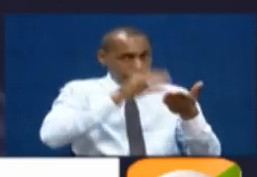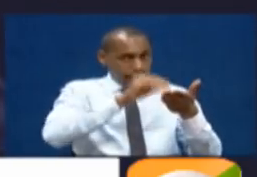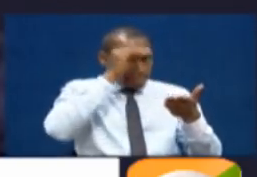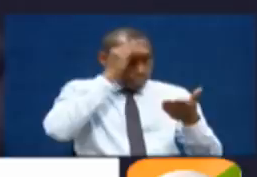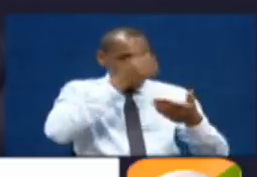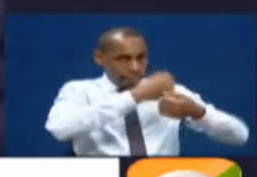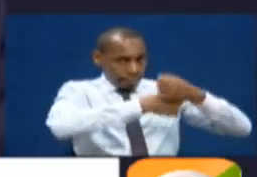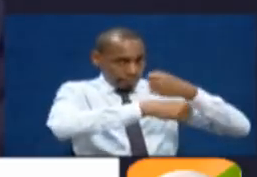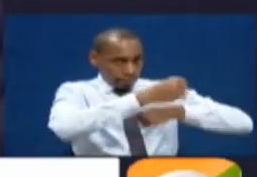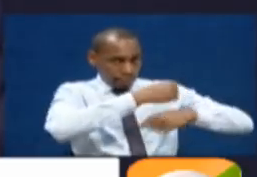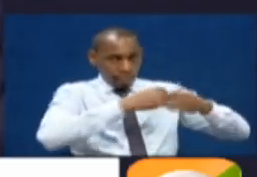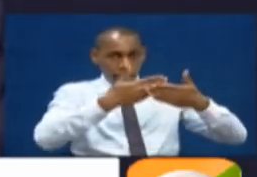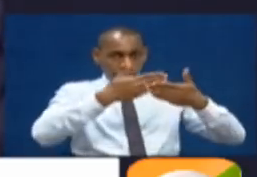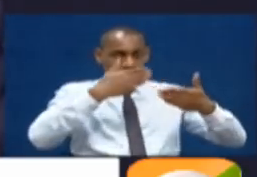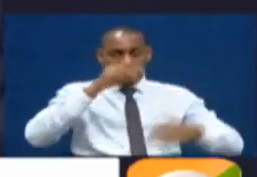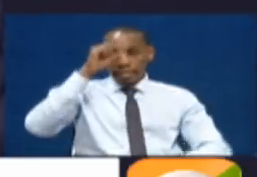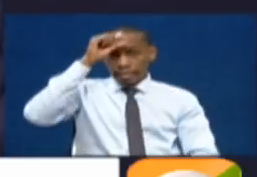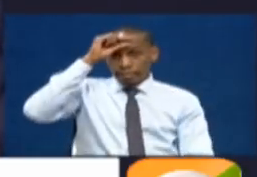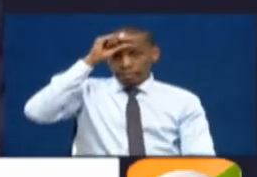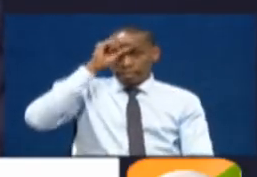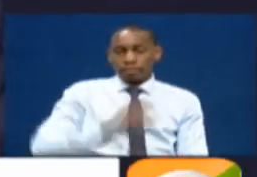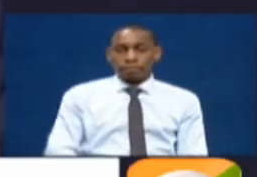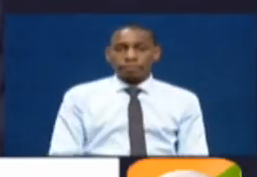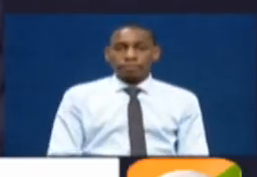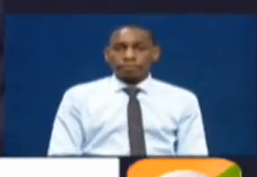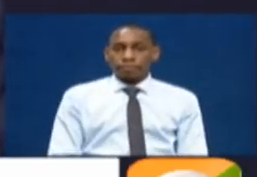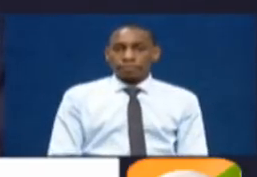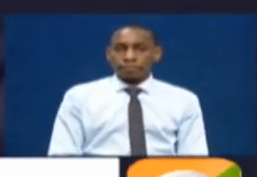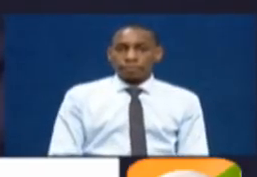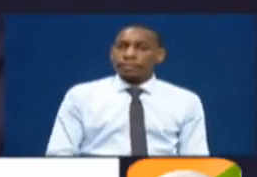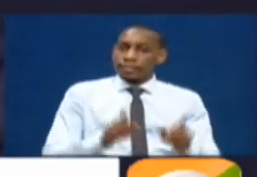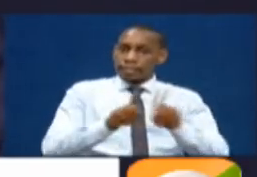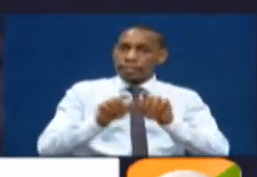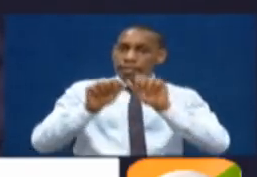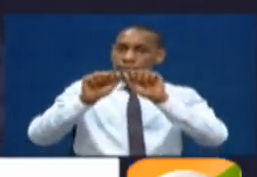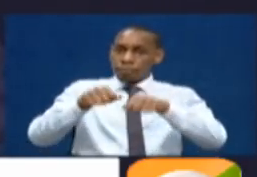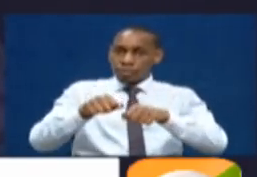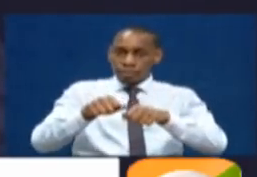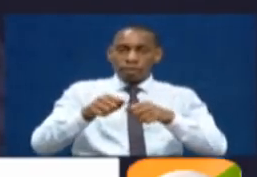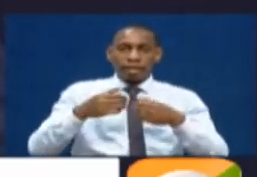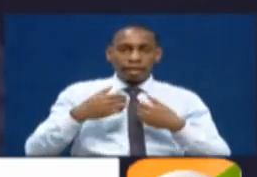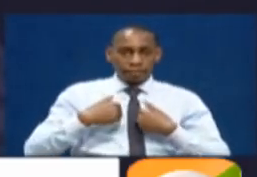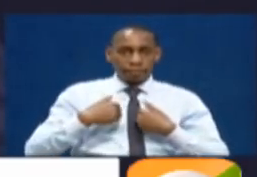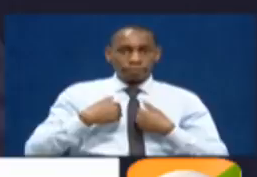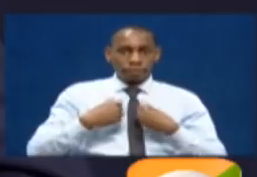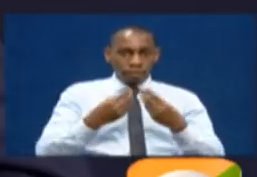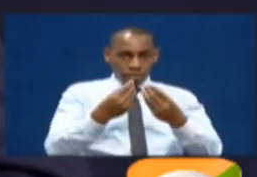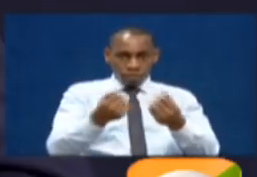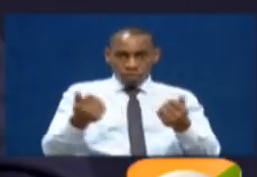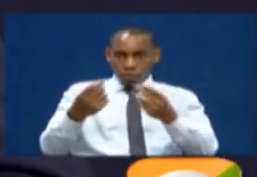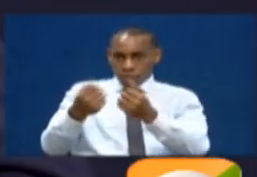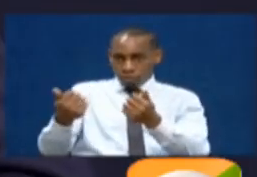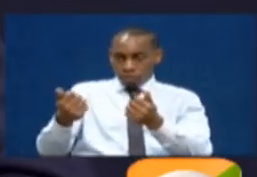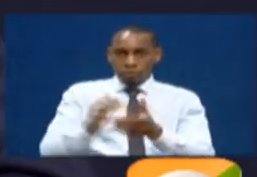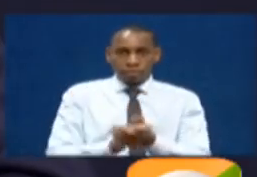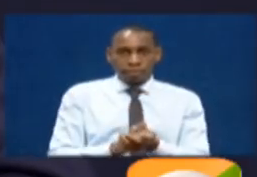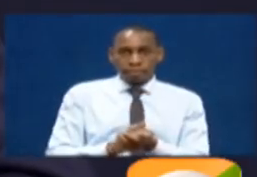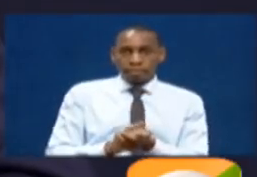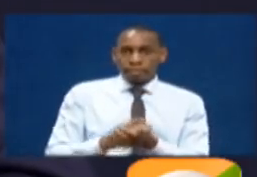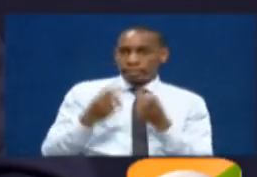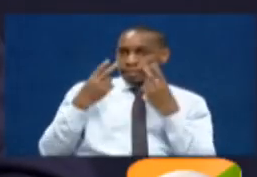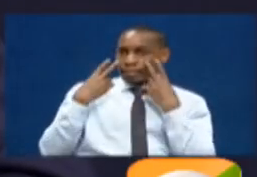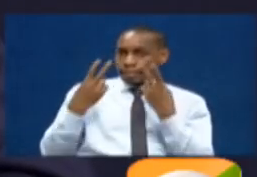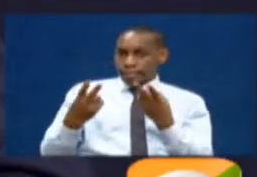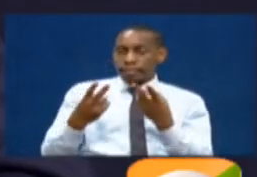of previous regimes and be able to take corrective measures. Now, I see some positive